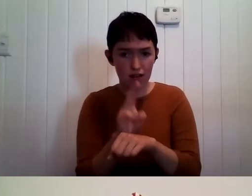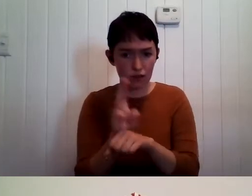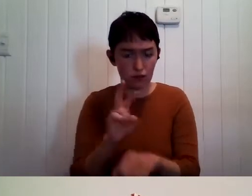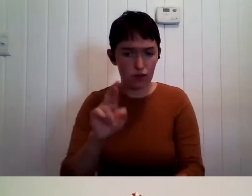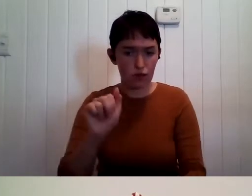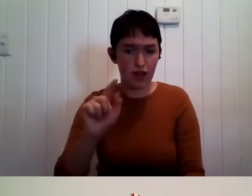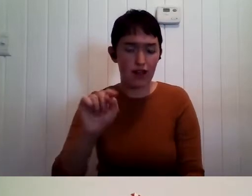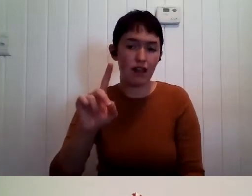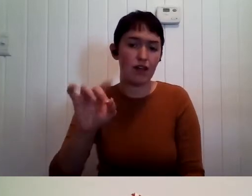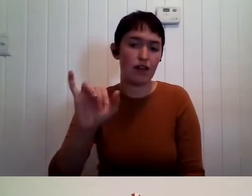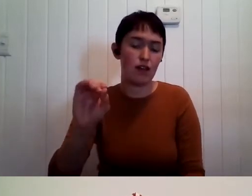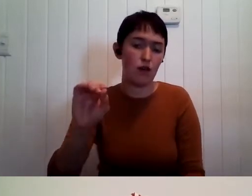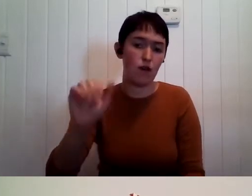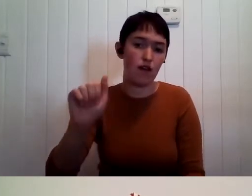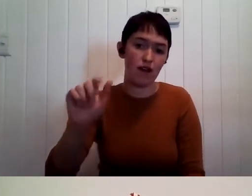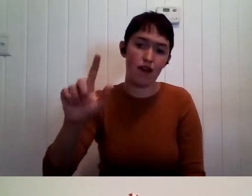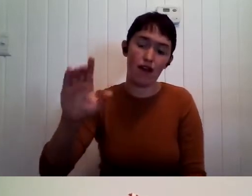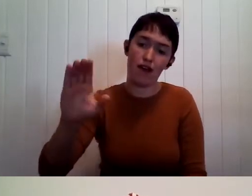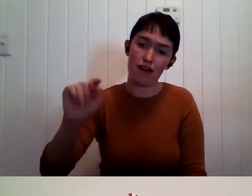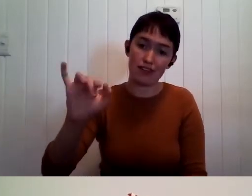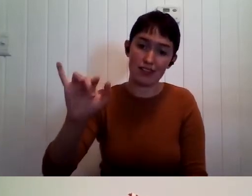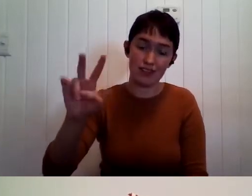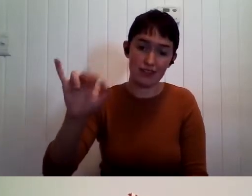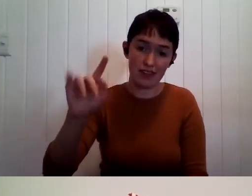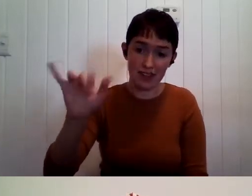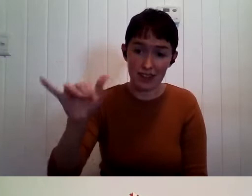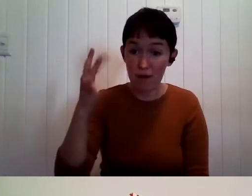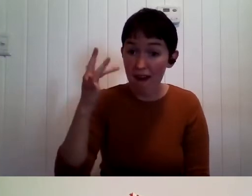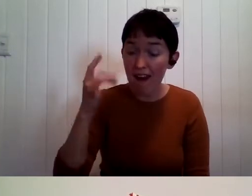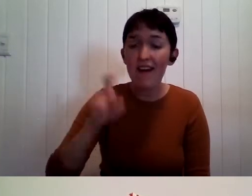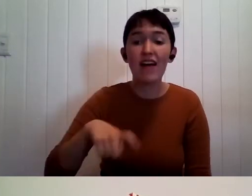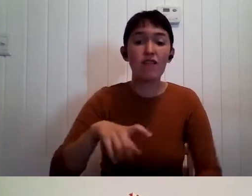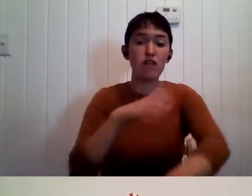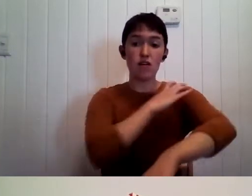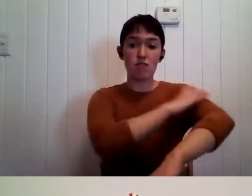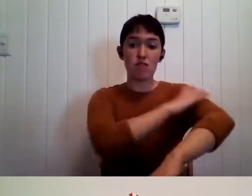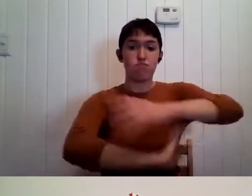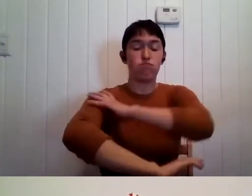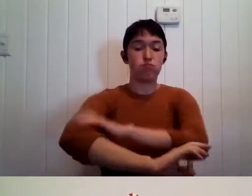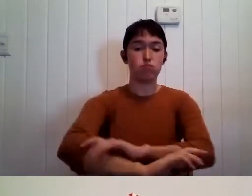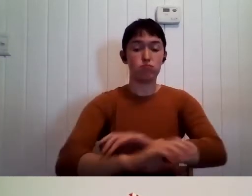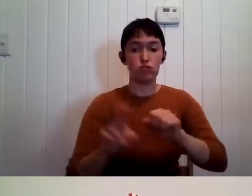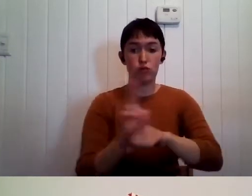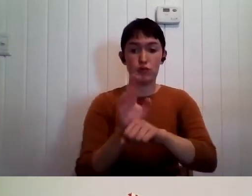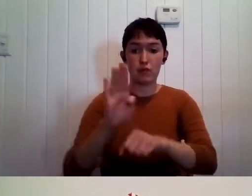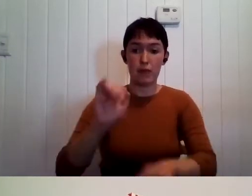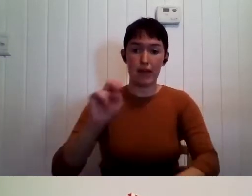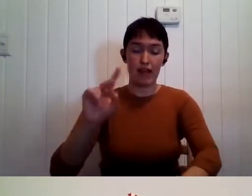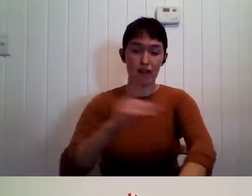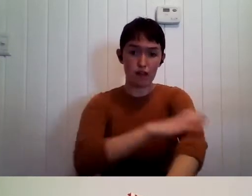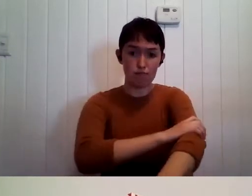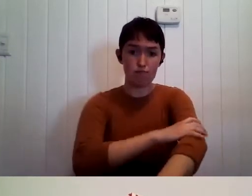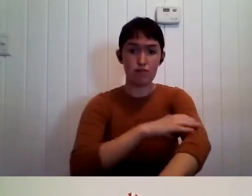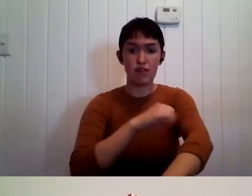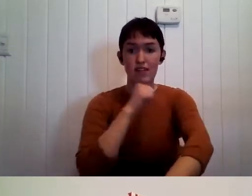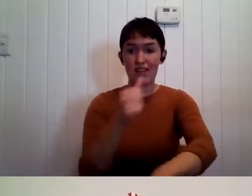where the radioactivity is, and you have to wear a special lab coat and you have to wear a little like band on your arm to make sure that you're not being exposed to too much radiation. It's just a little